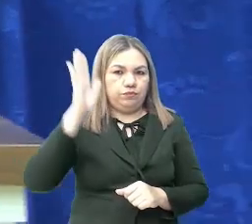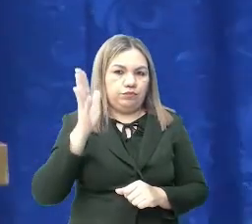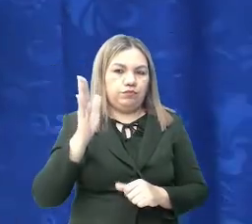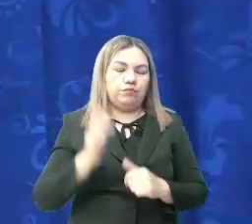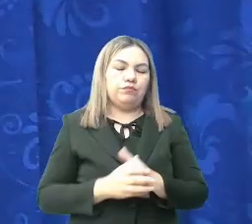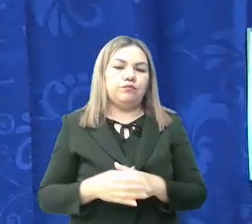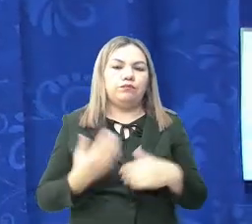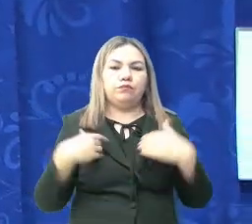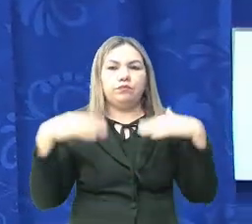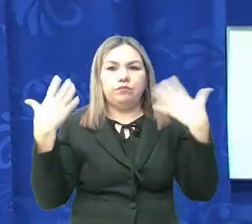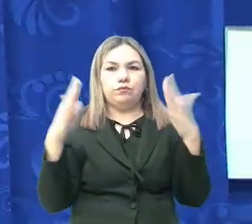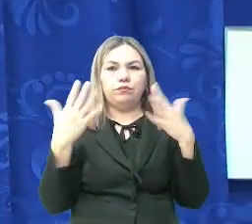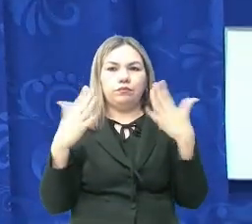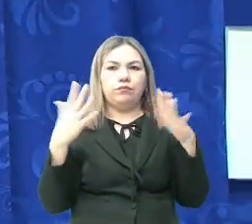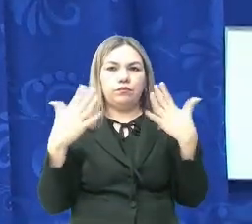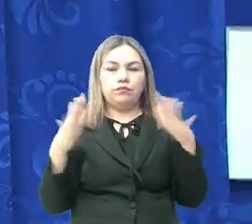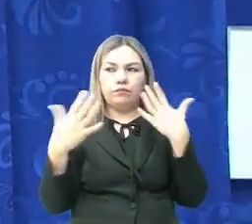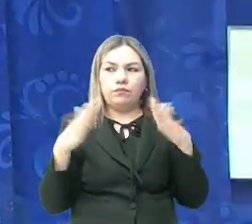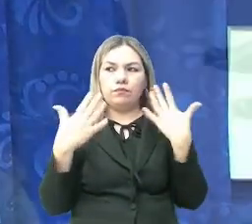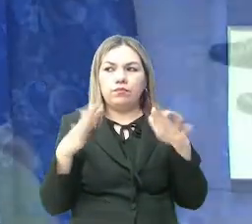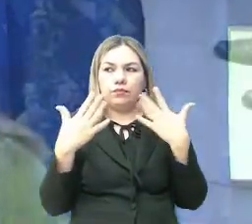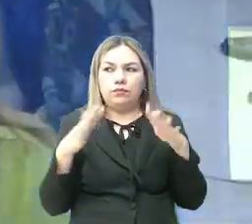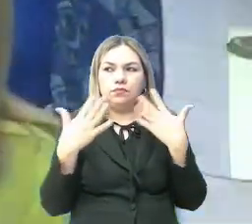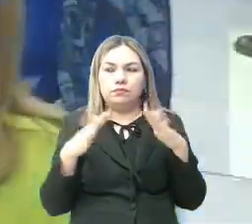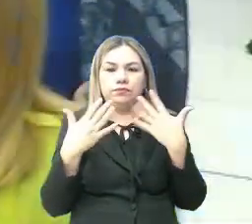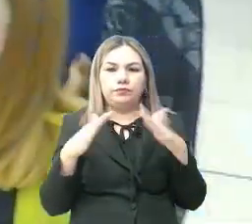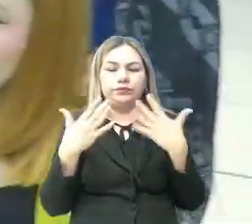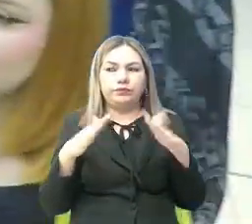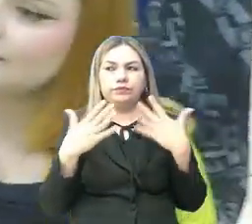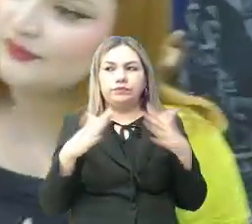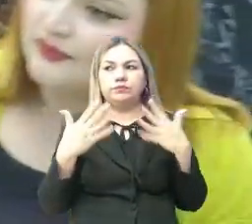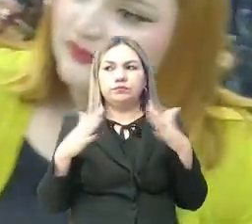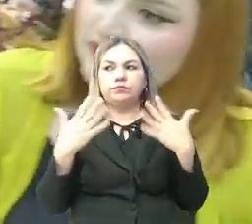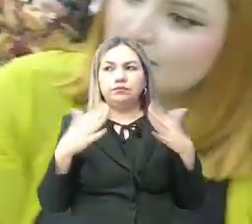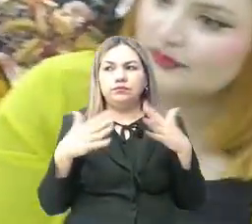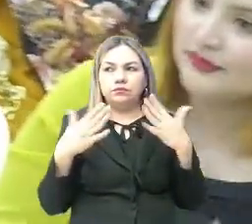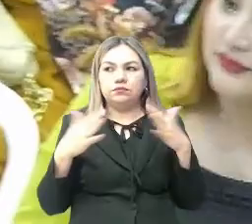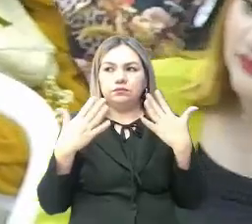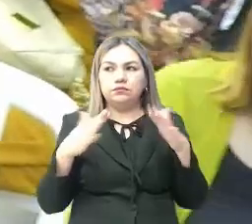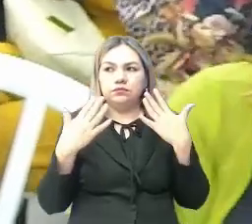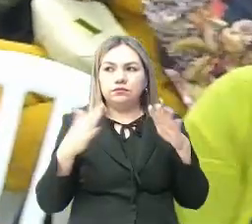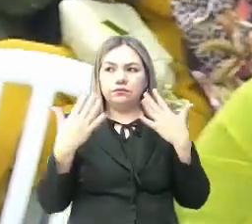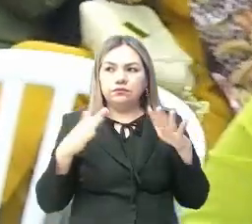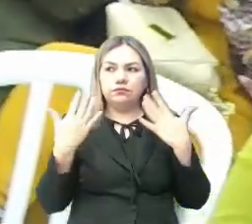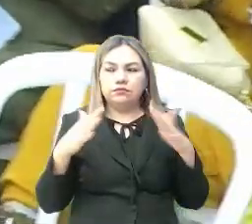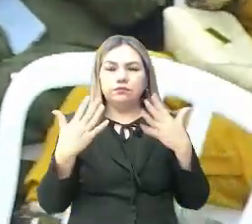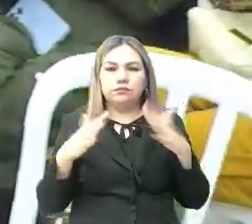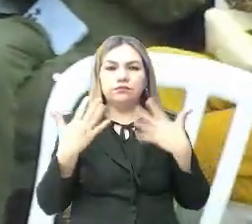Lord. How many of you gave a great round of applause to the Lord?